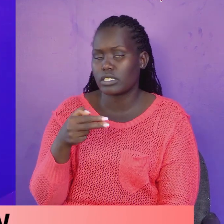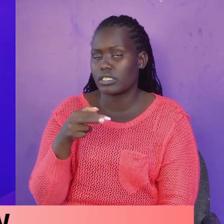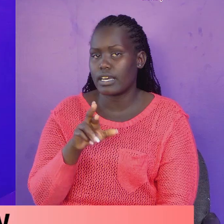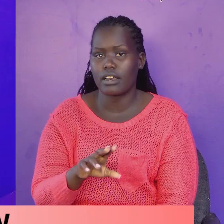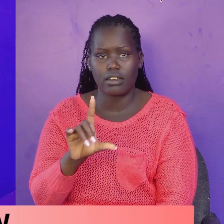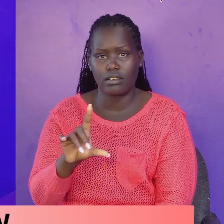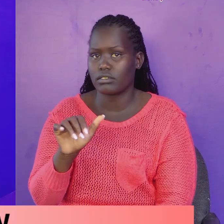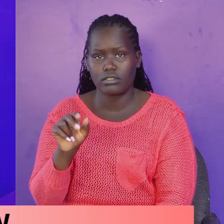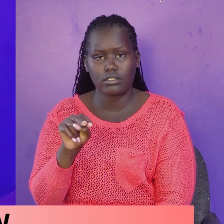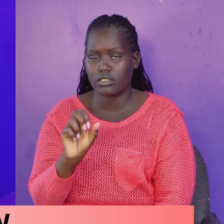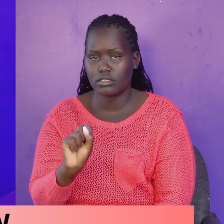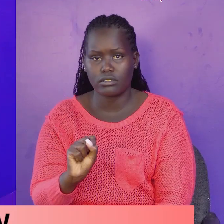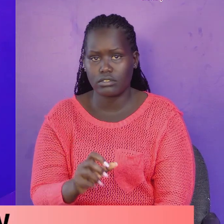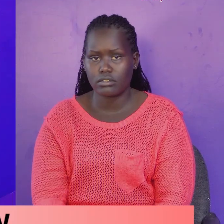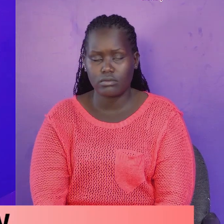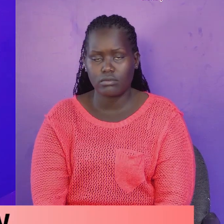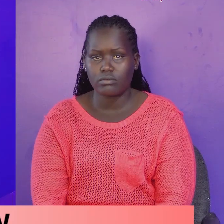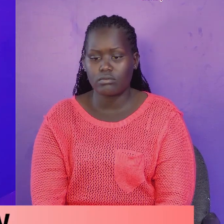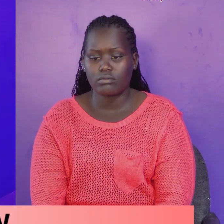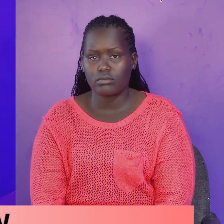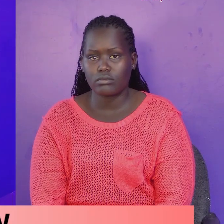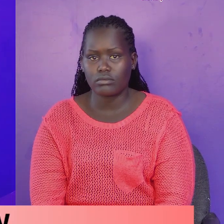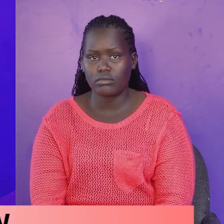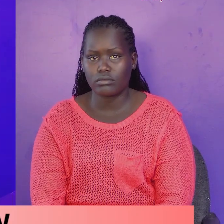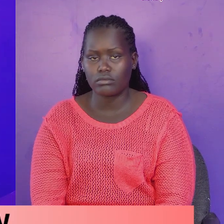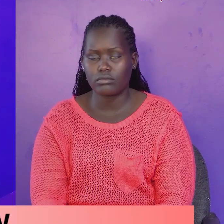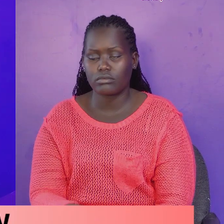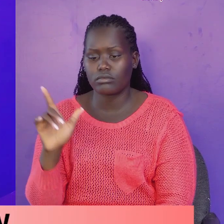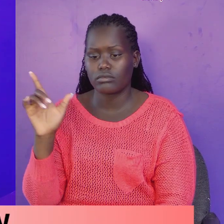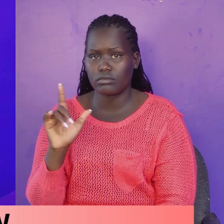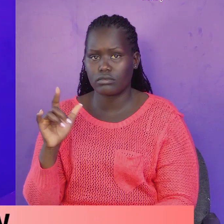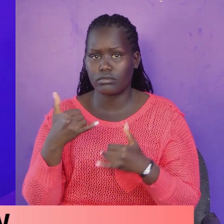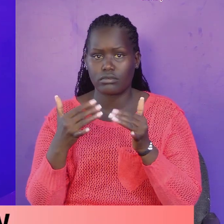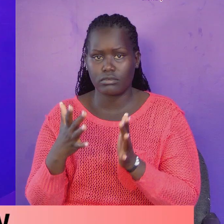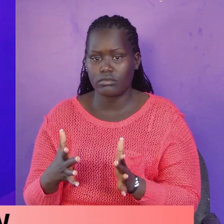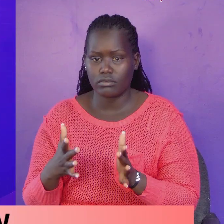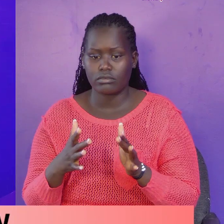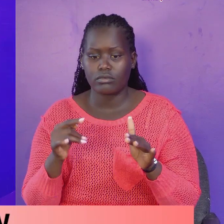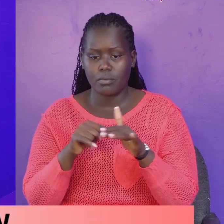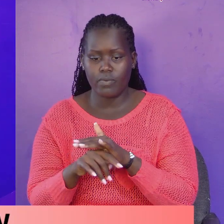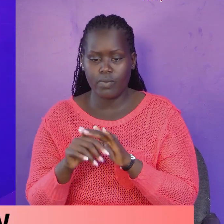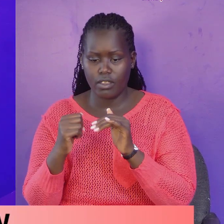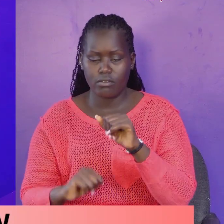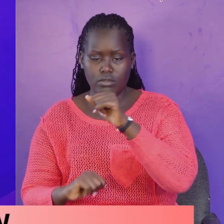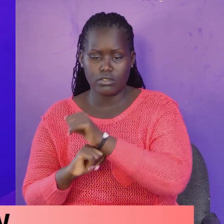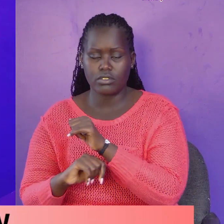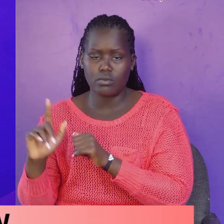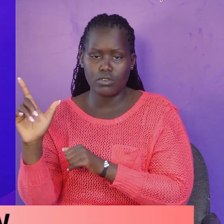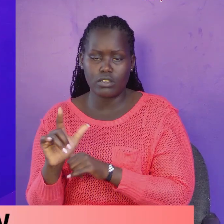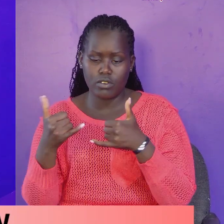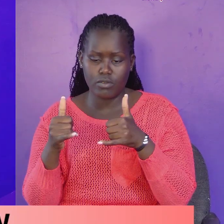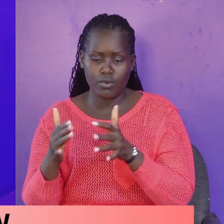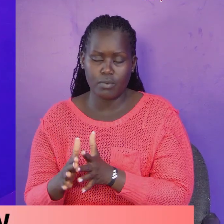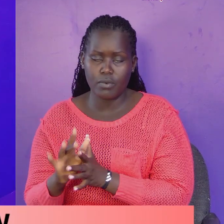yeah. Netherlands. The Liverpool players scored. Let me support Liverpool players once for all